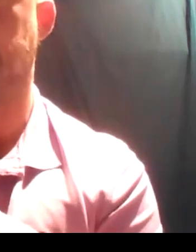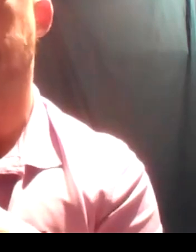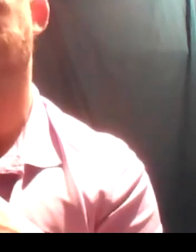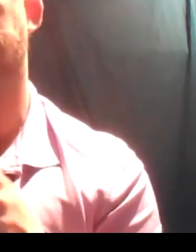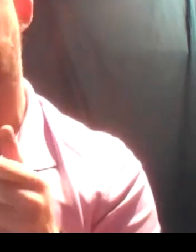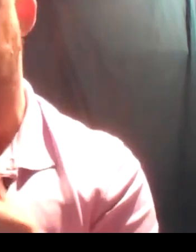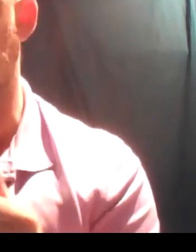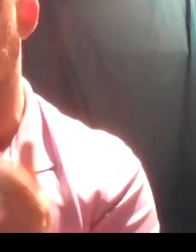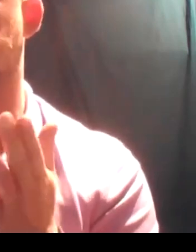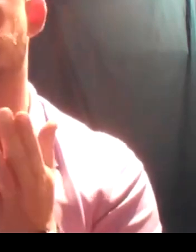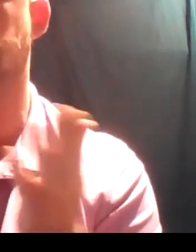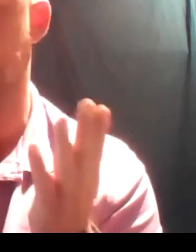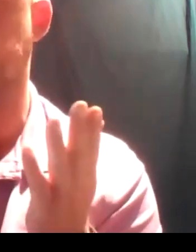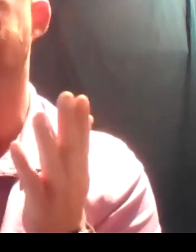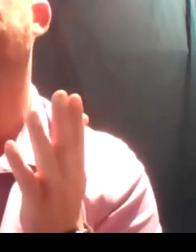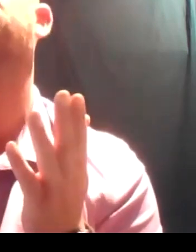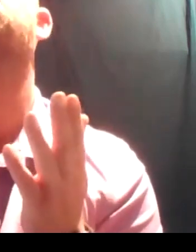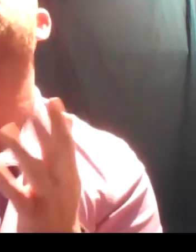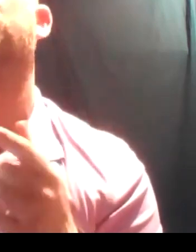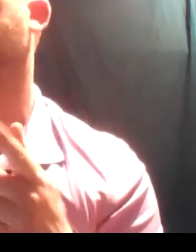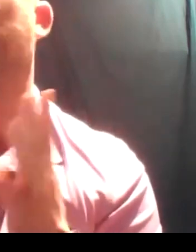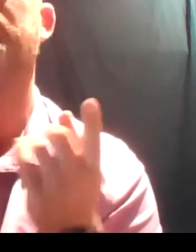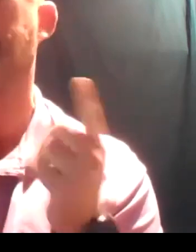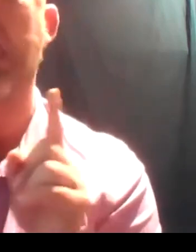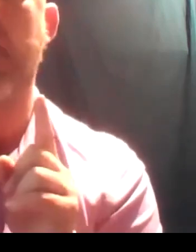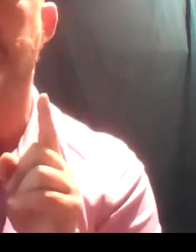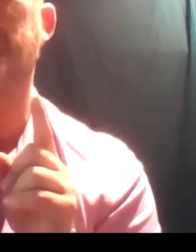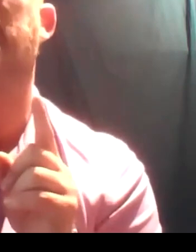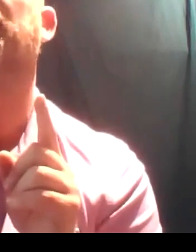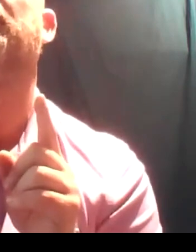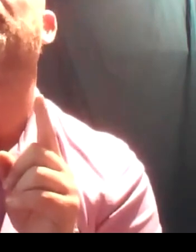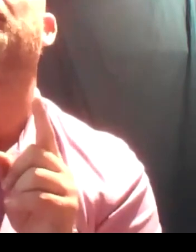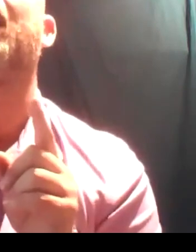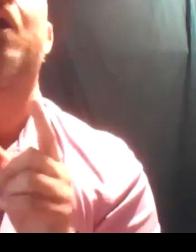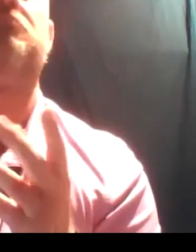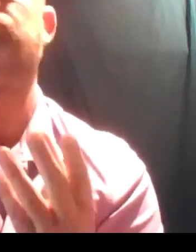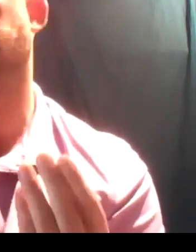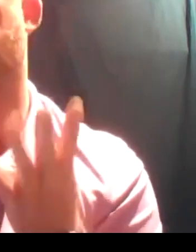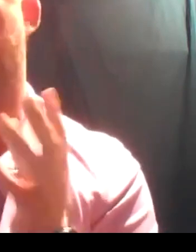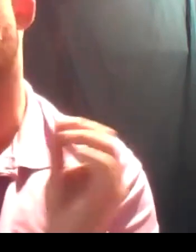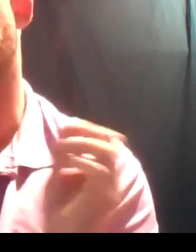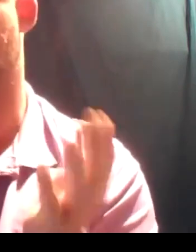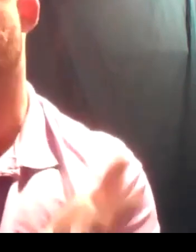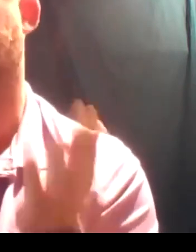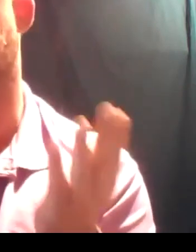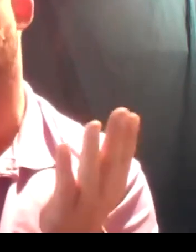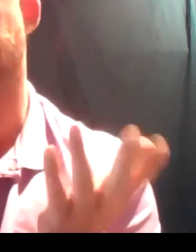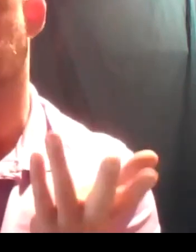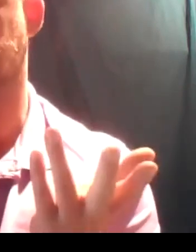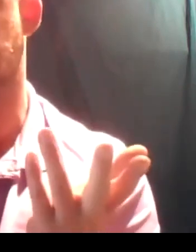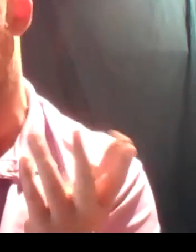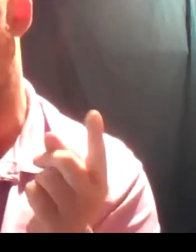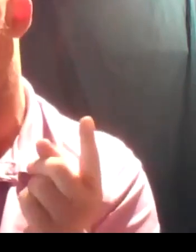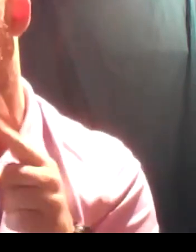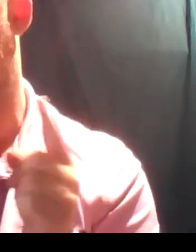dementia services or facilities or like what was happening, I literally was told that there was no recommendations for me, not only from her